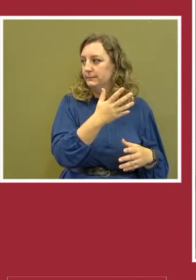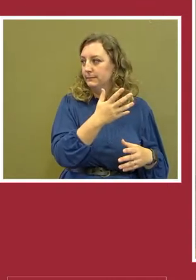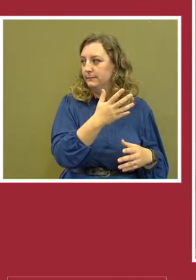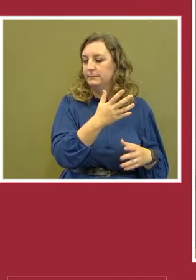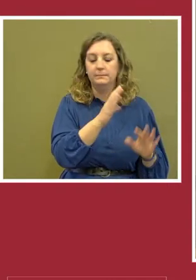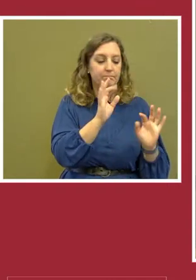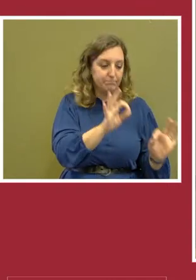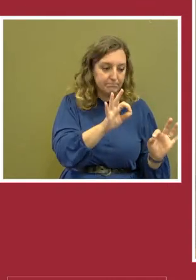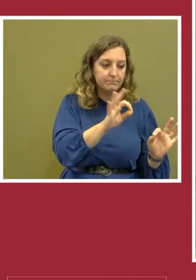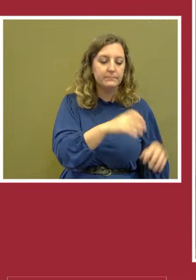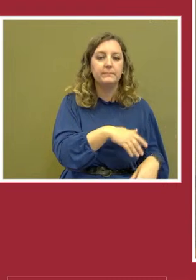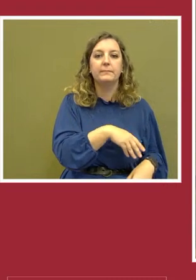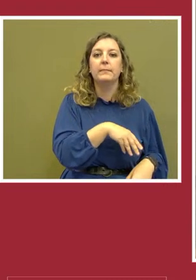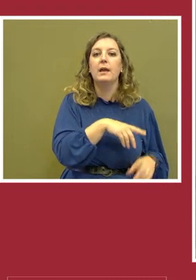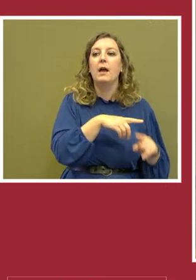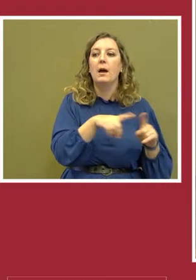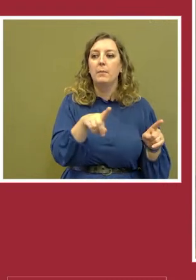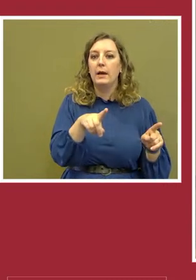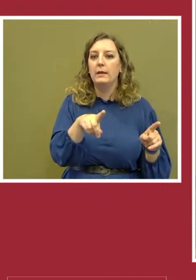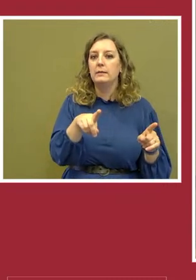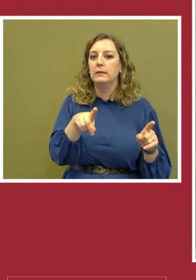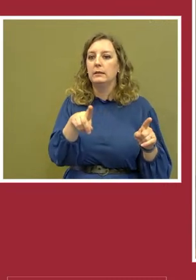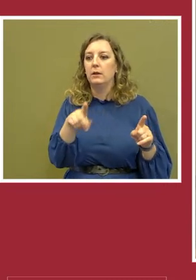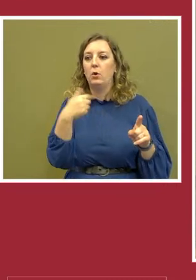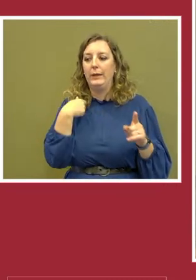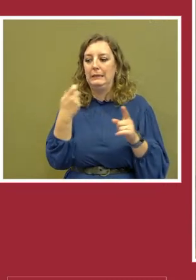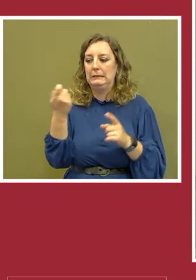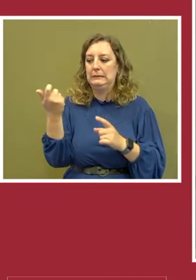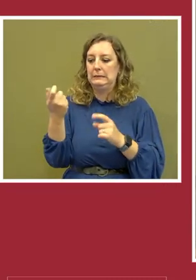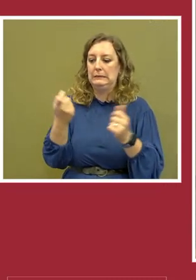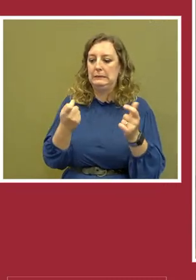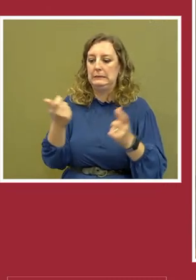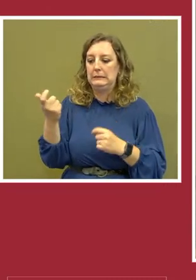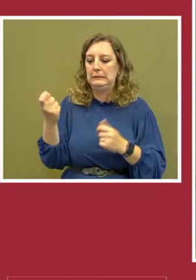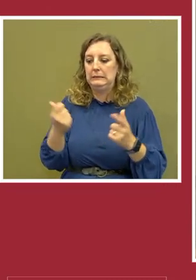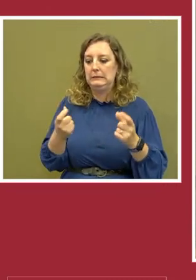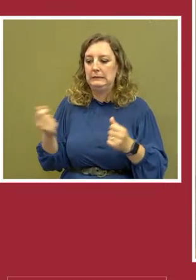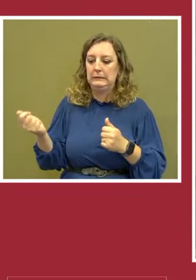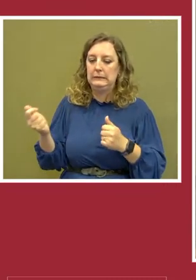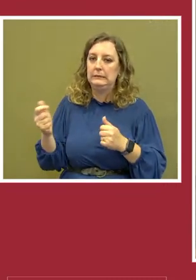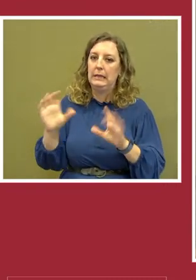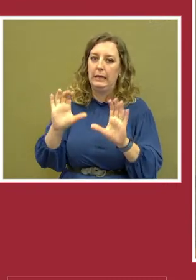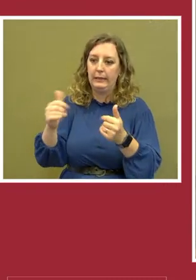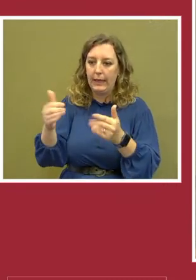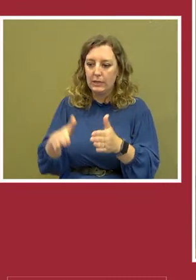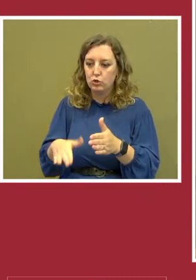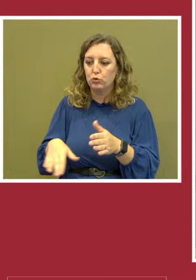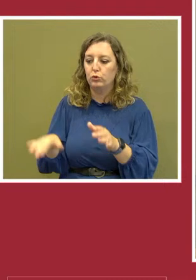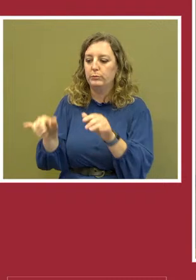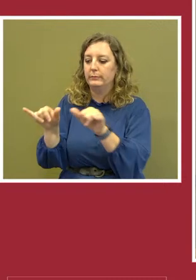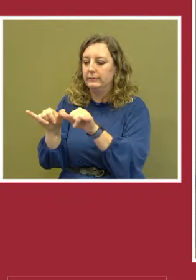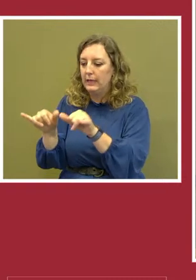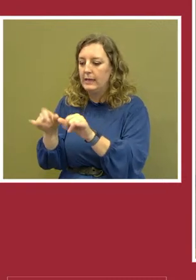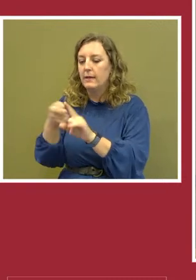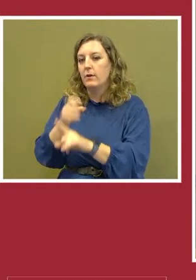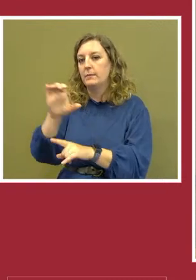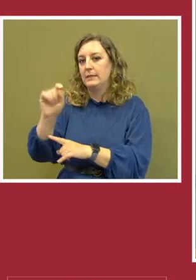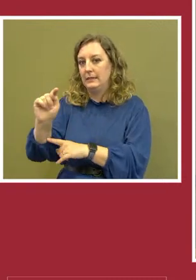unquestionable, but we were shaving feet and classrooms off of CTE